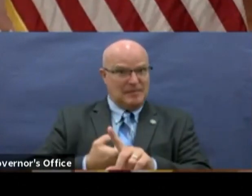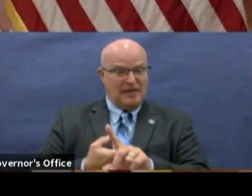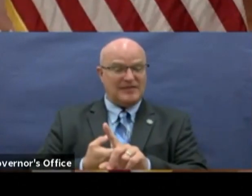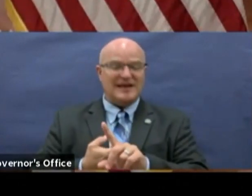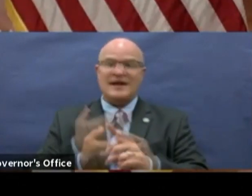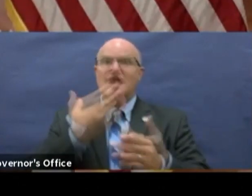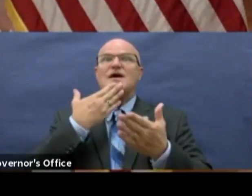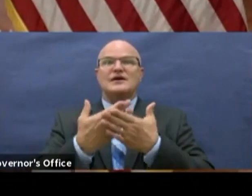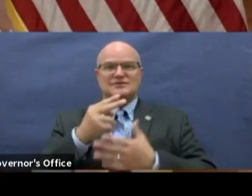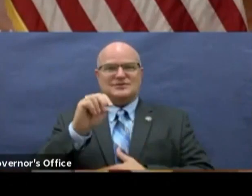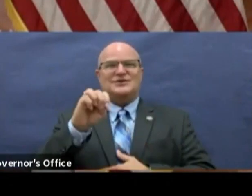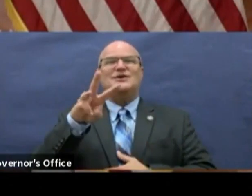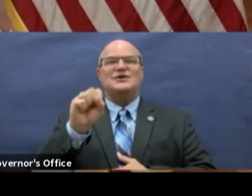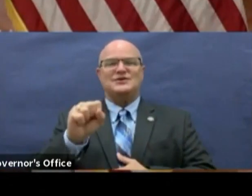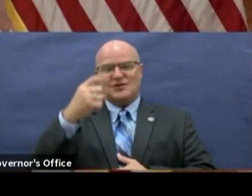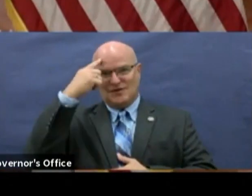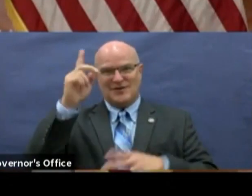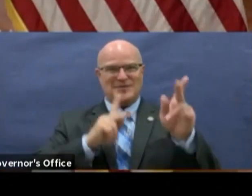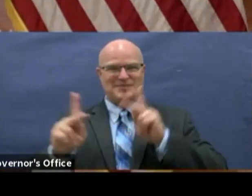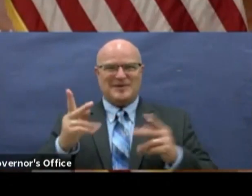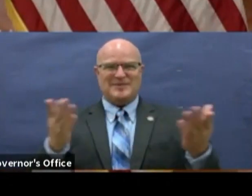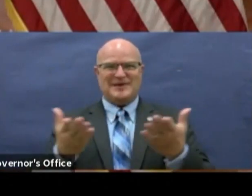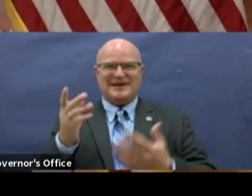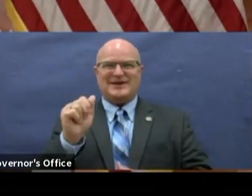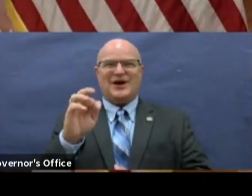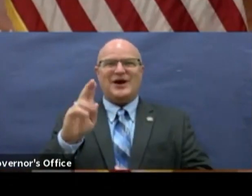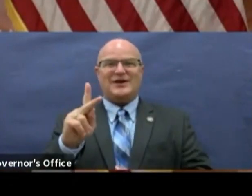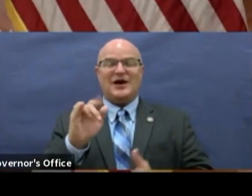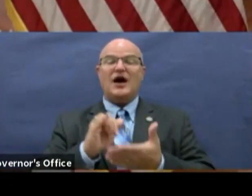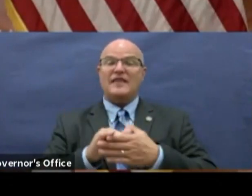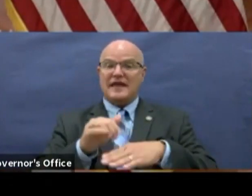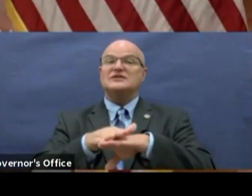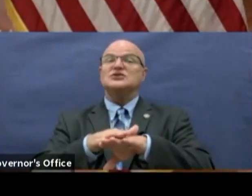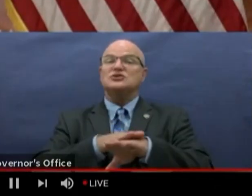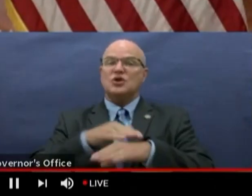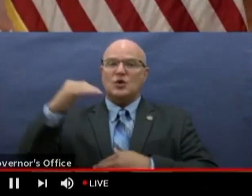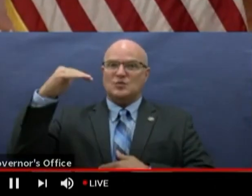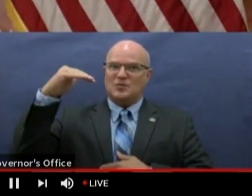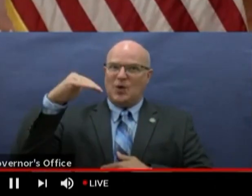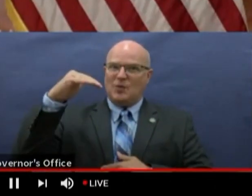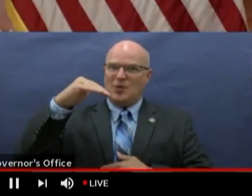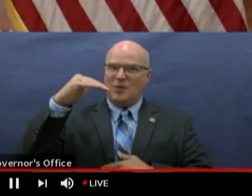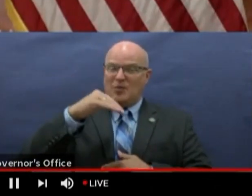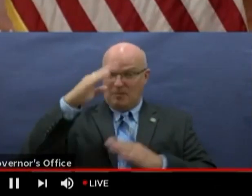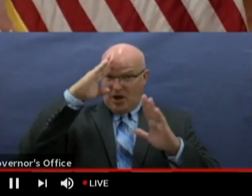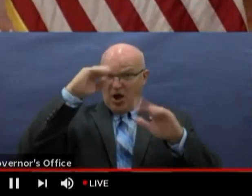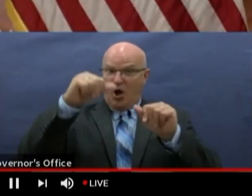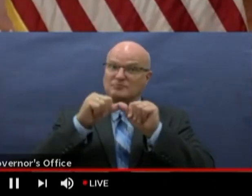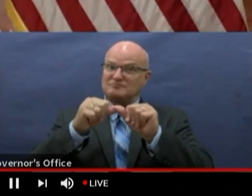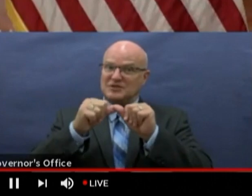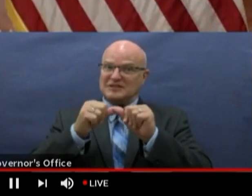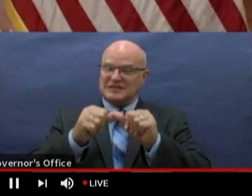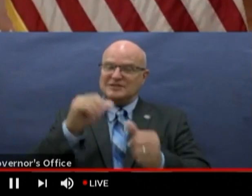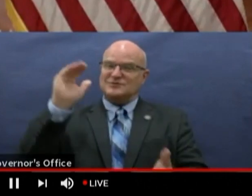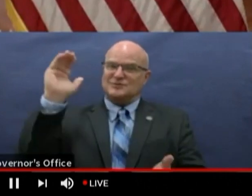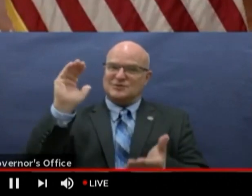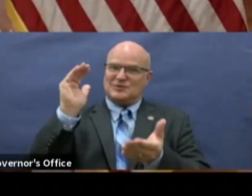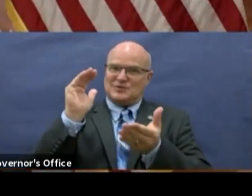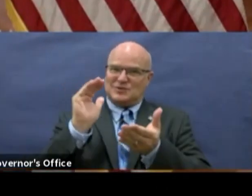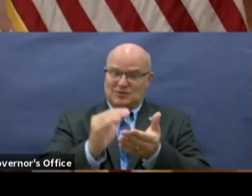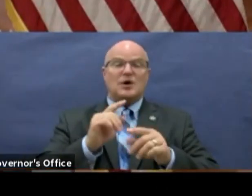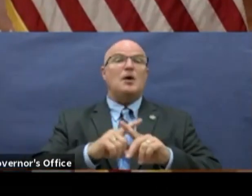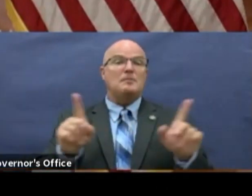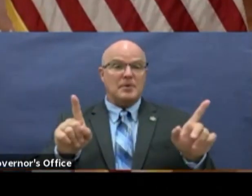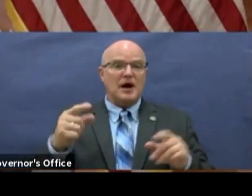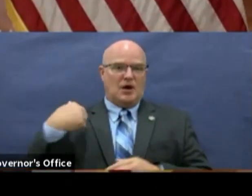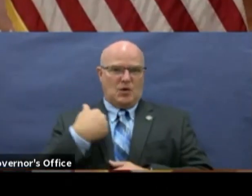is great news for Arkansans. That's a slow downward trend. I hope that that will continue, but we know